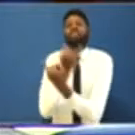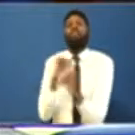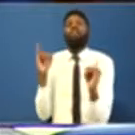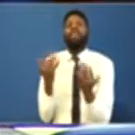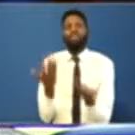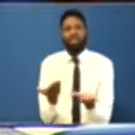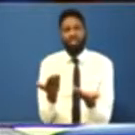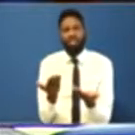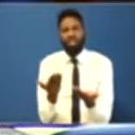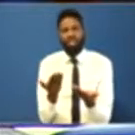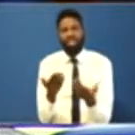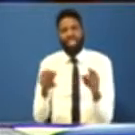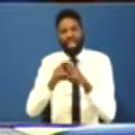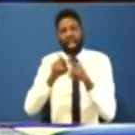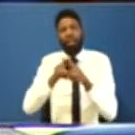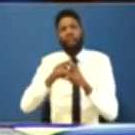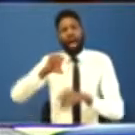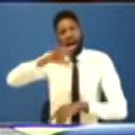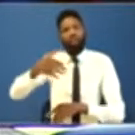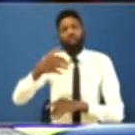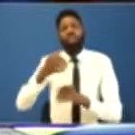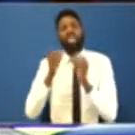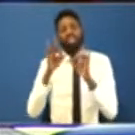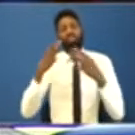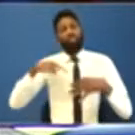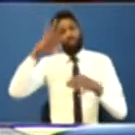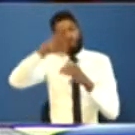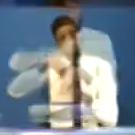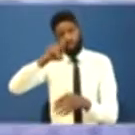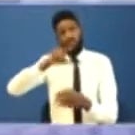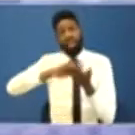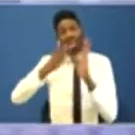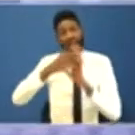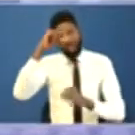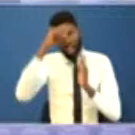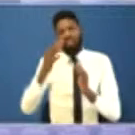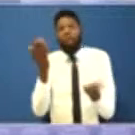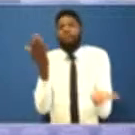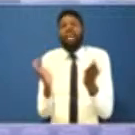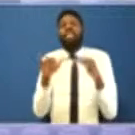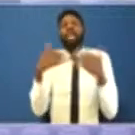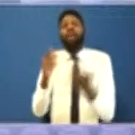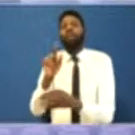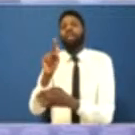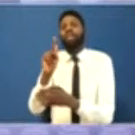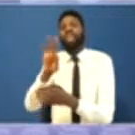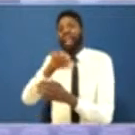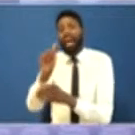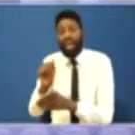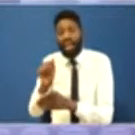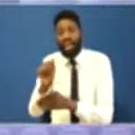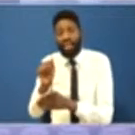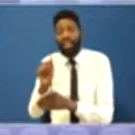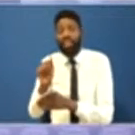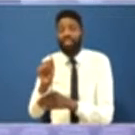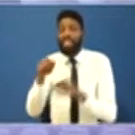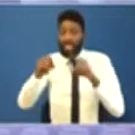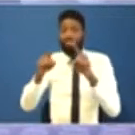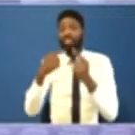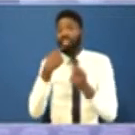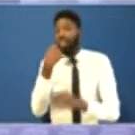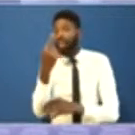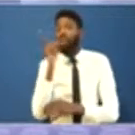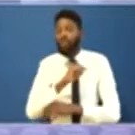event the people of nairobi give you that mandate where is the striking of the balance between the authorities you have mentioned